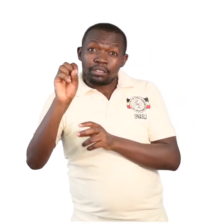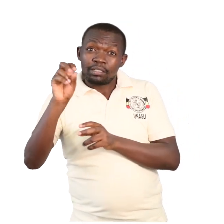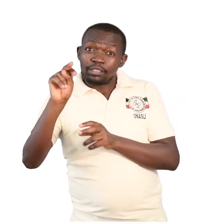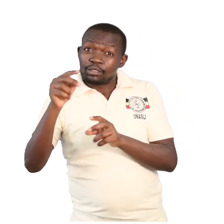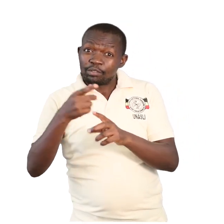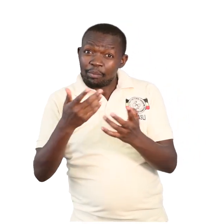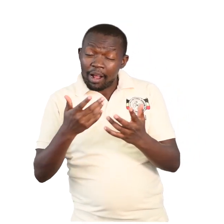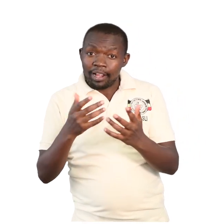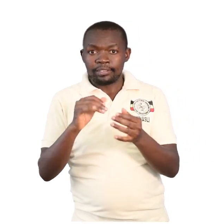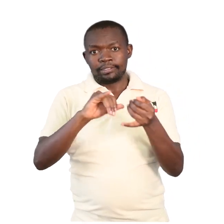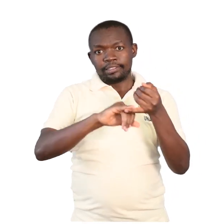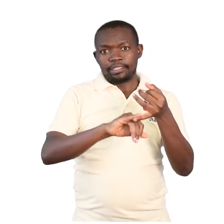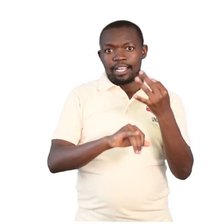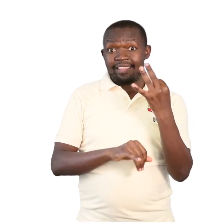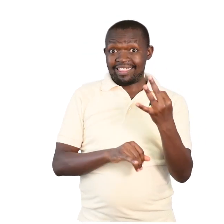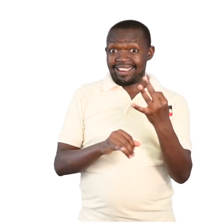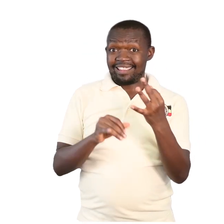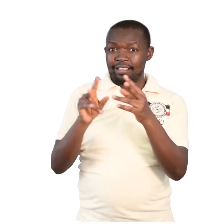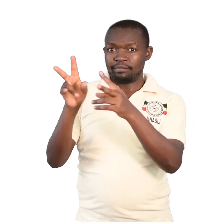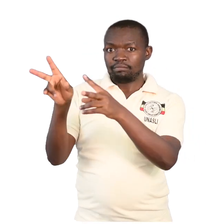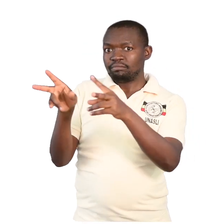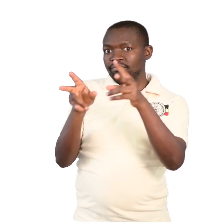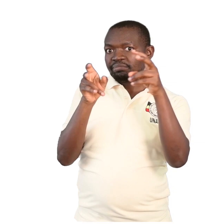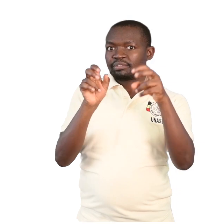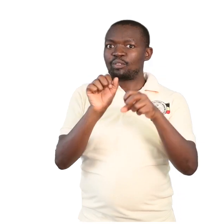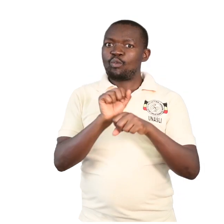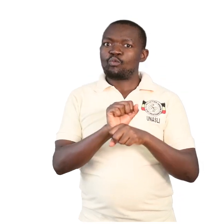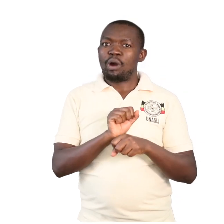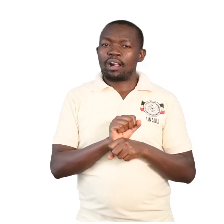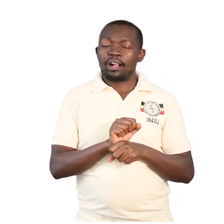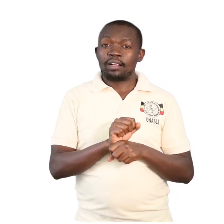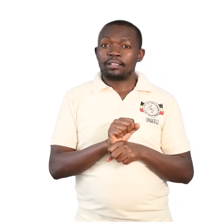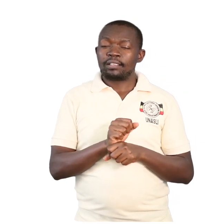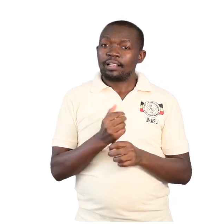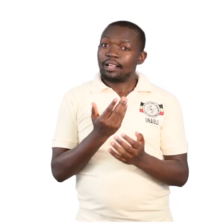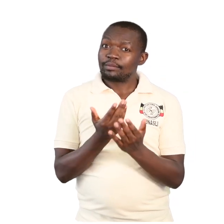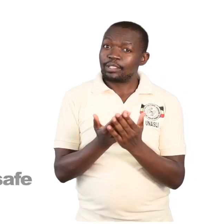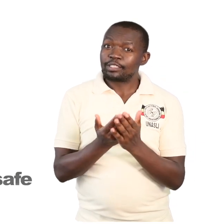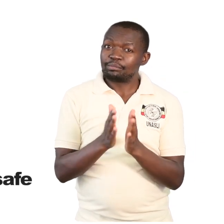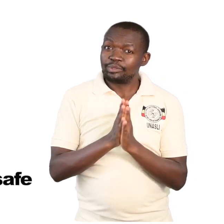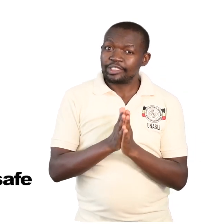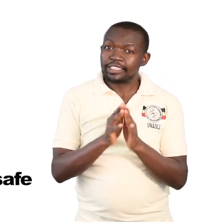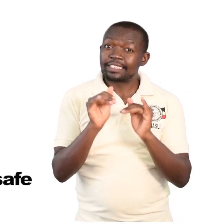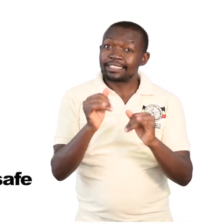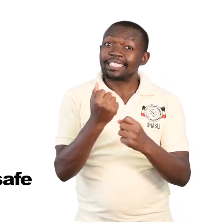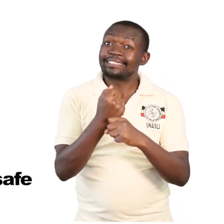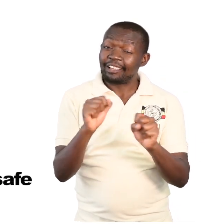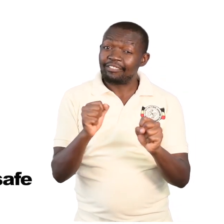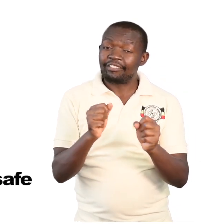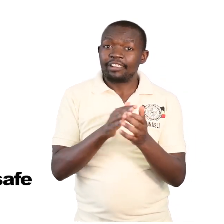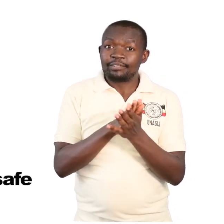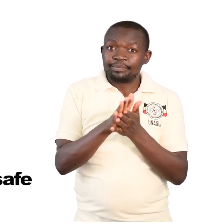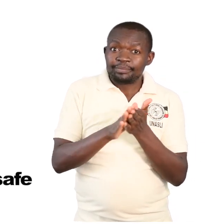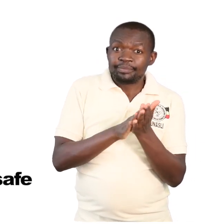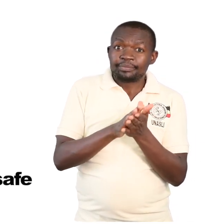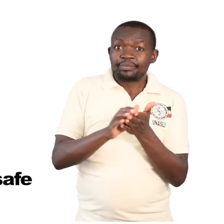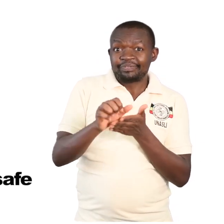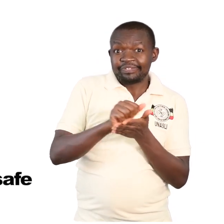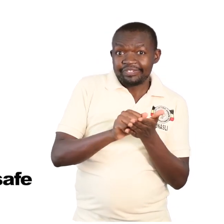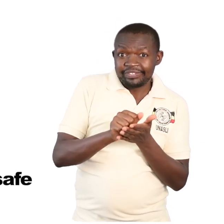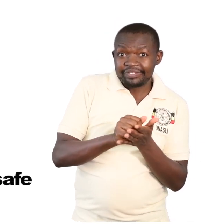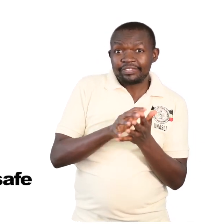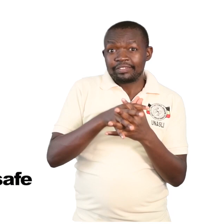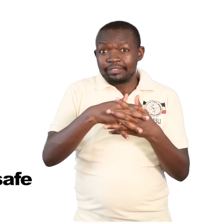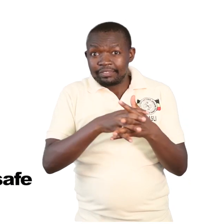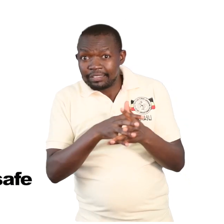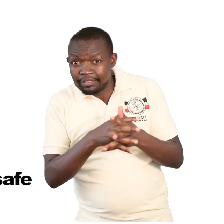Senior 3 work. I request you to please continue staying safe wash your hands,